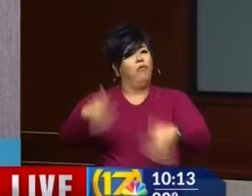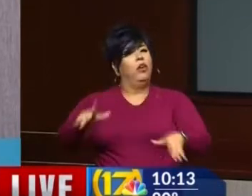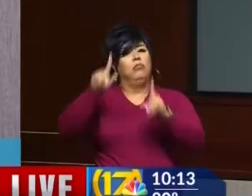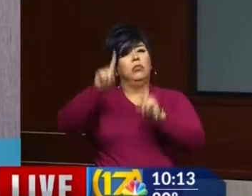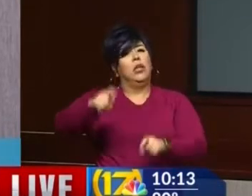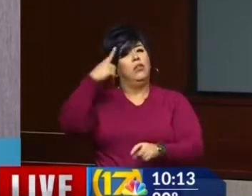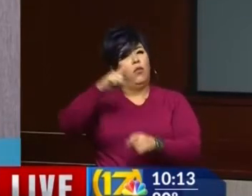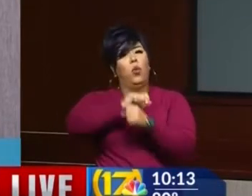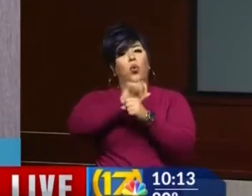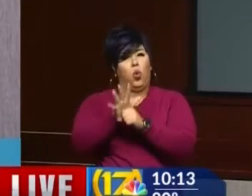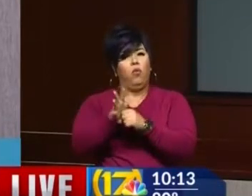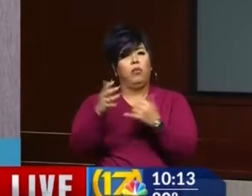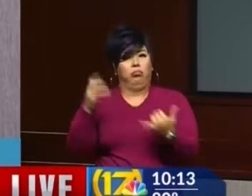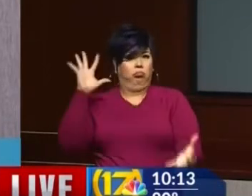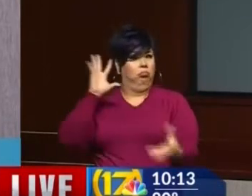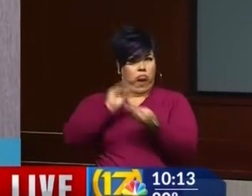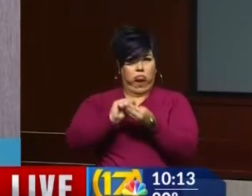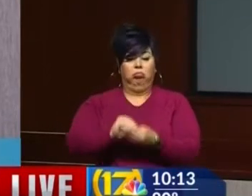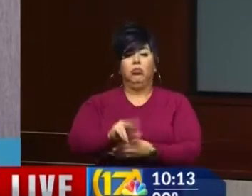to date,